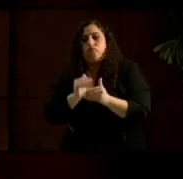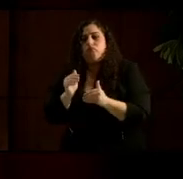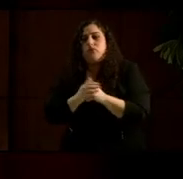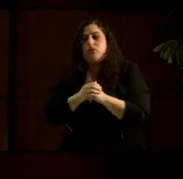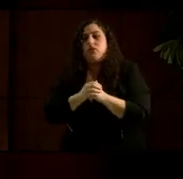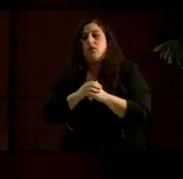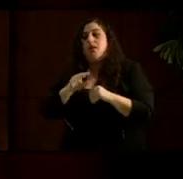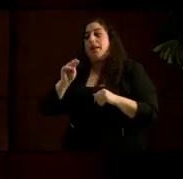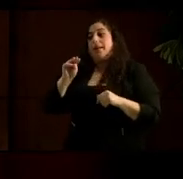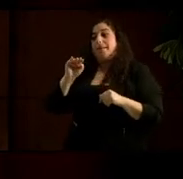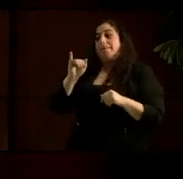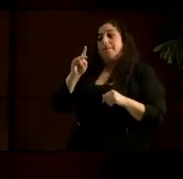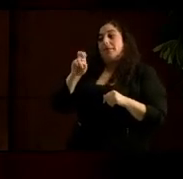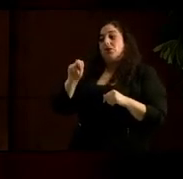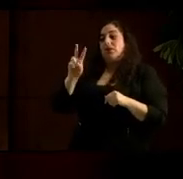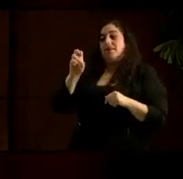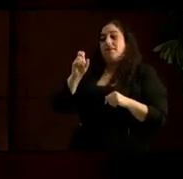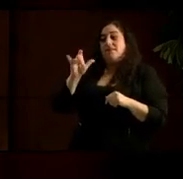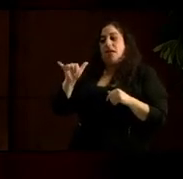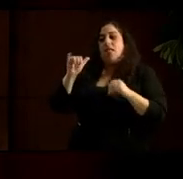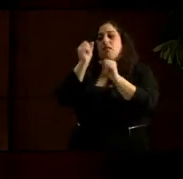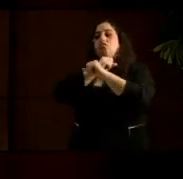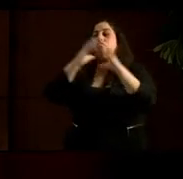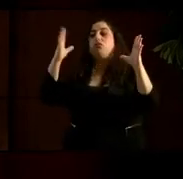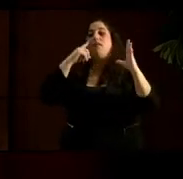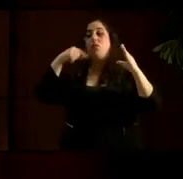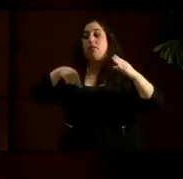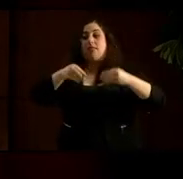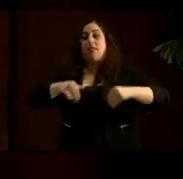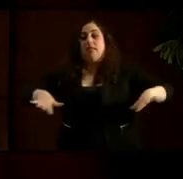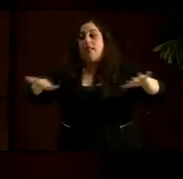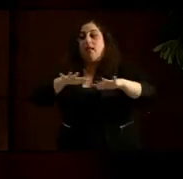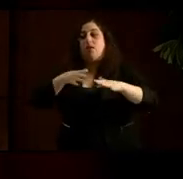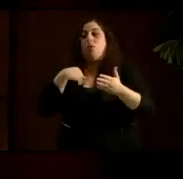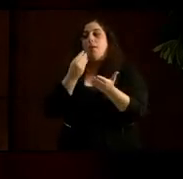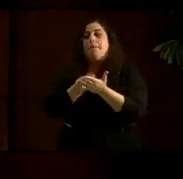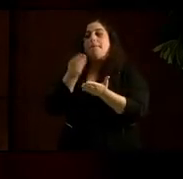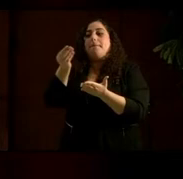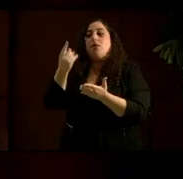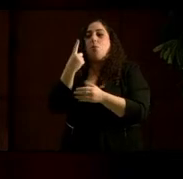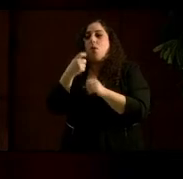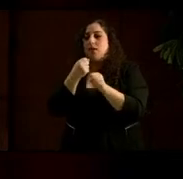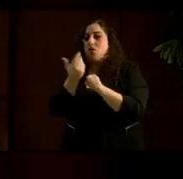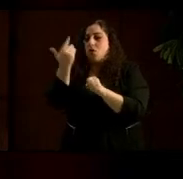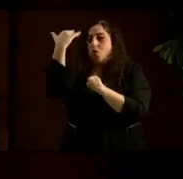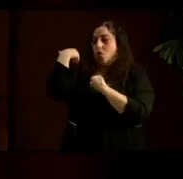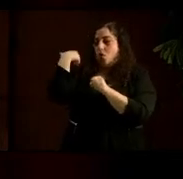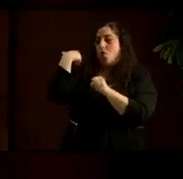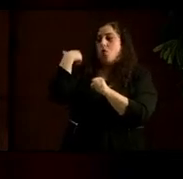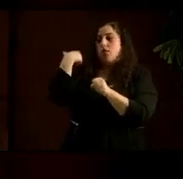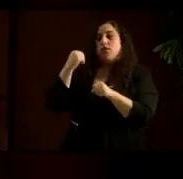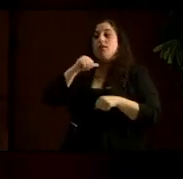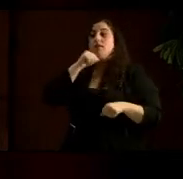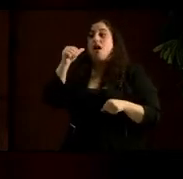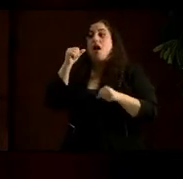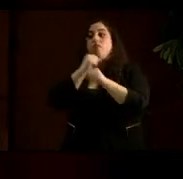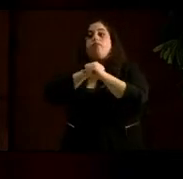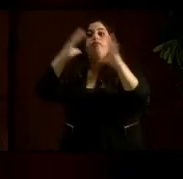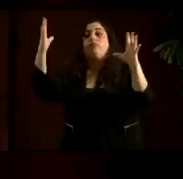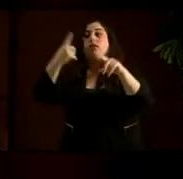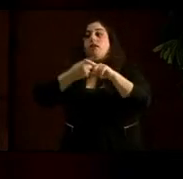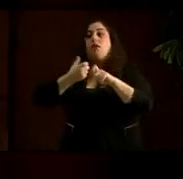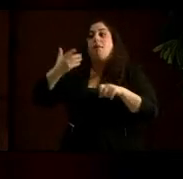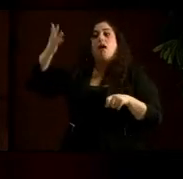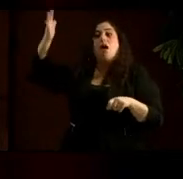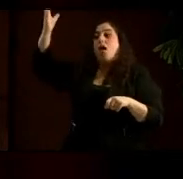our vision for the land that we purchased from the city just 1 year ago was not handed down from on high. That